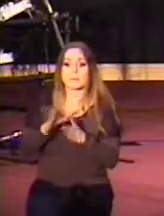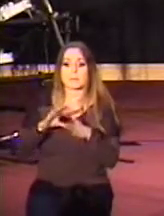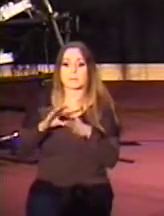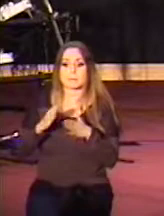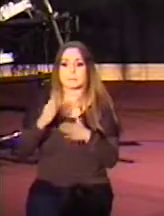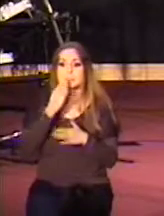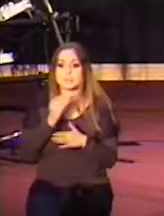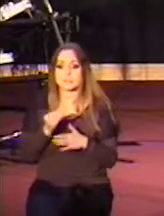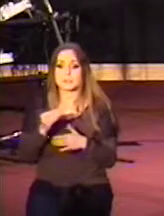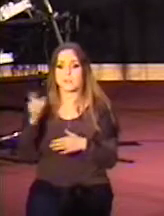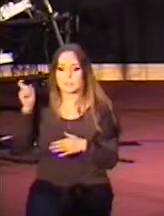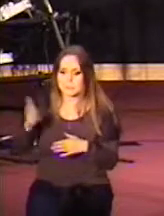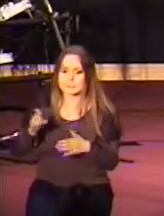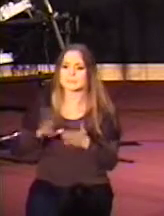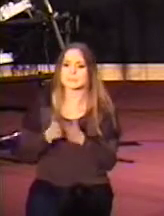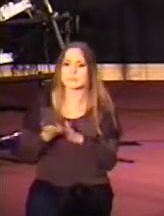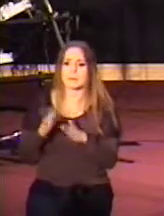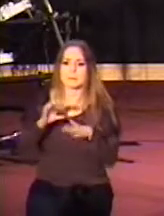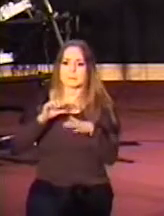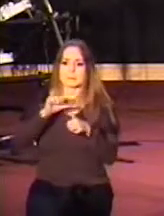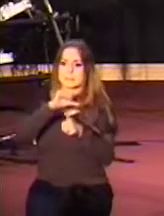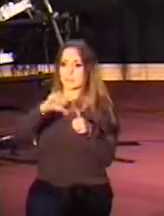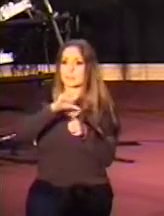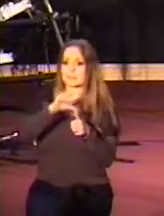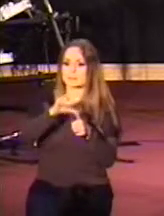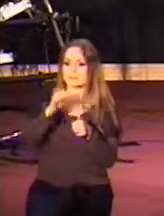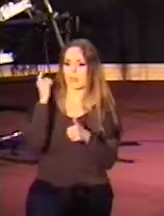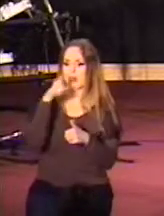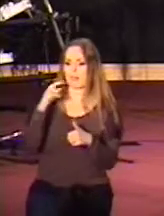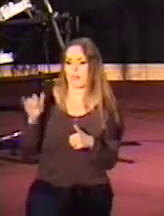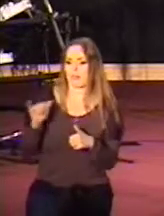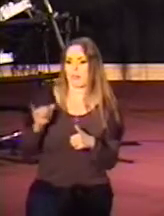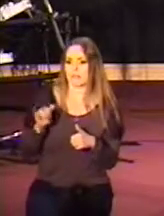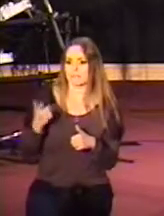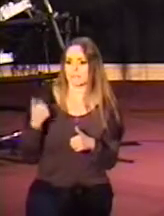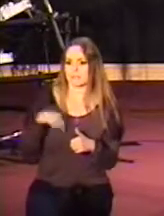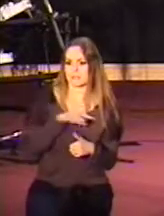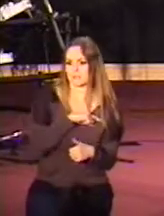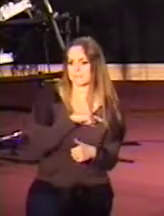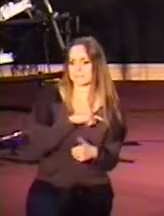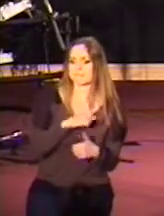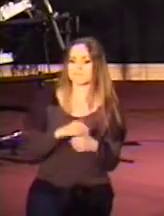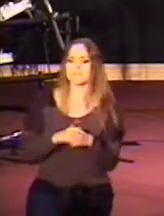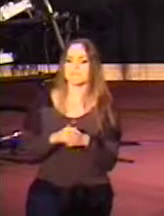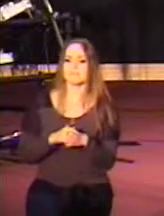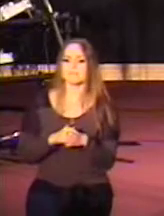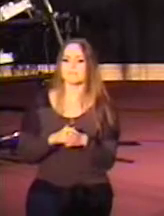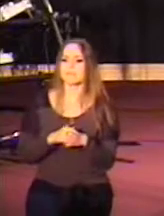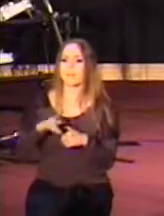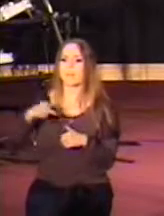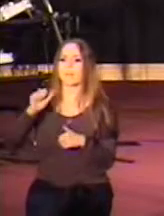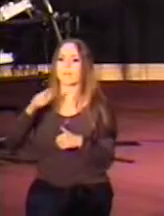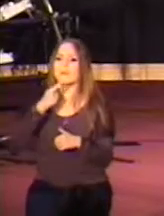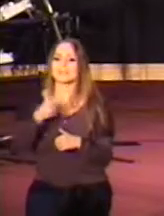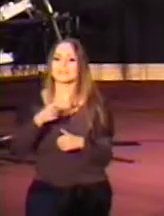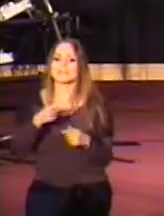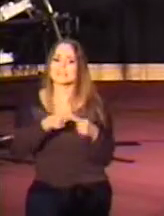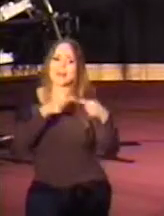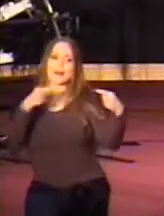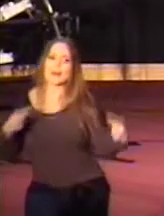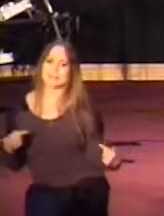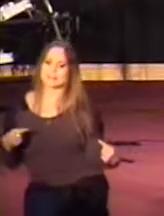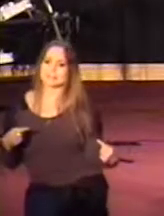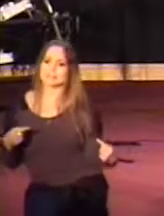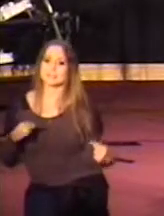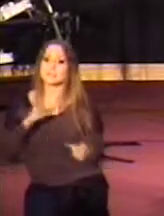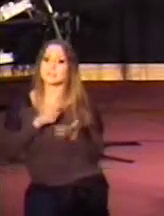look like us. And Paul says, it is totally the opposite. The ones who are truly following God, the true circumcision, are the